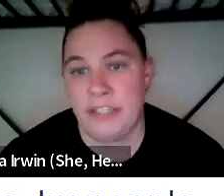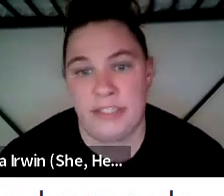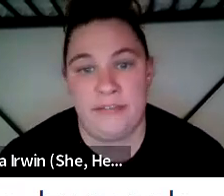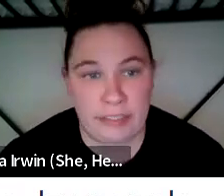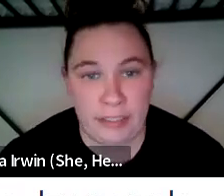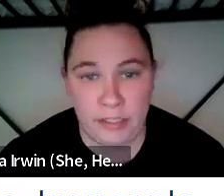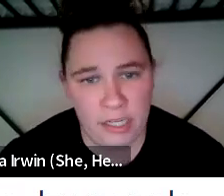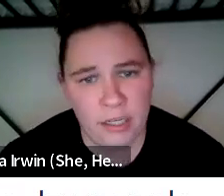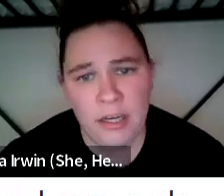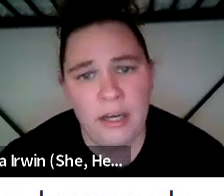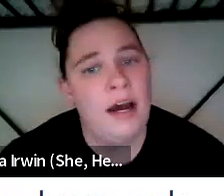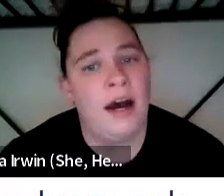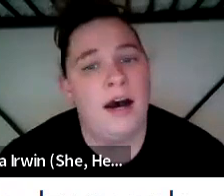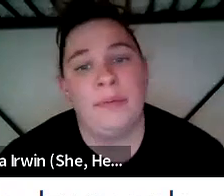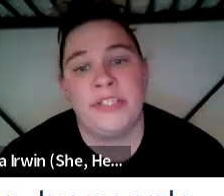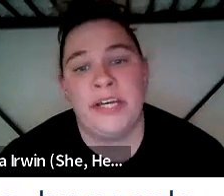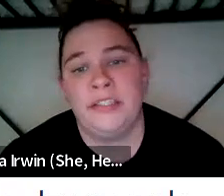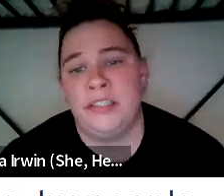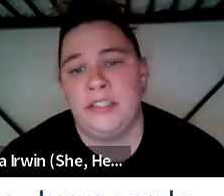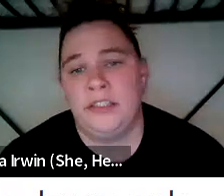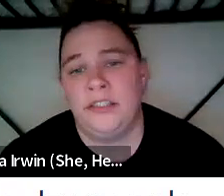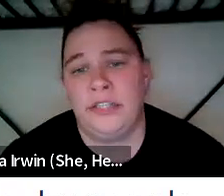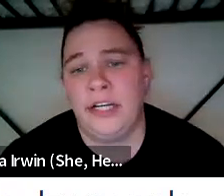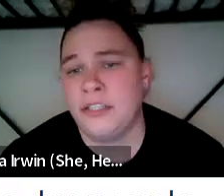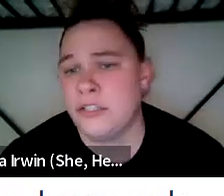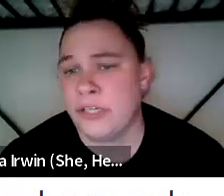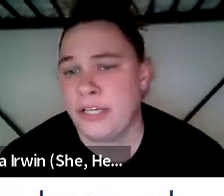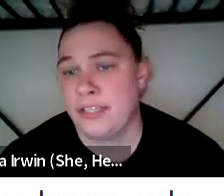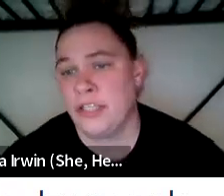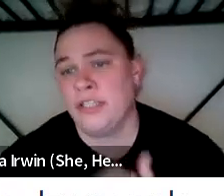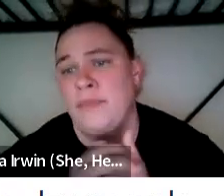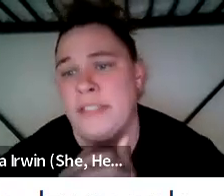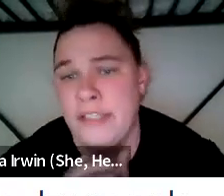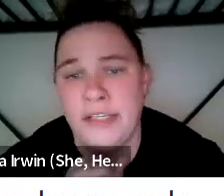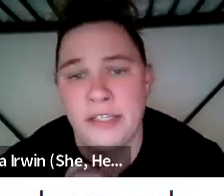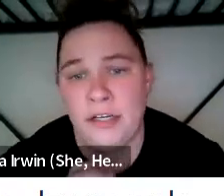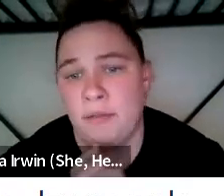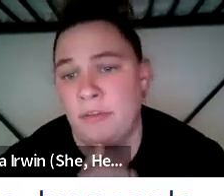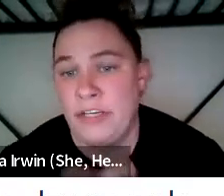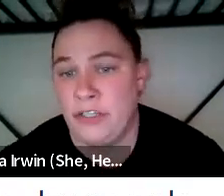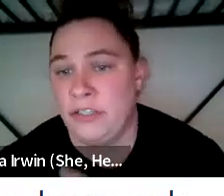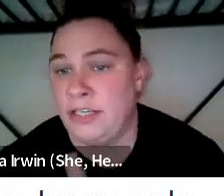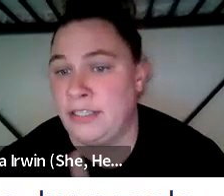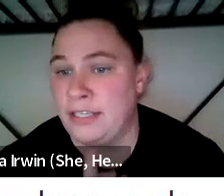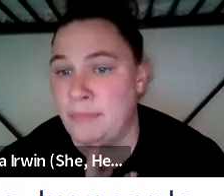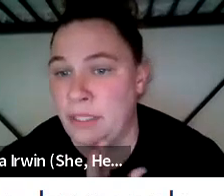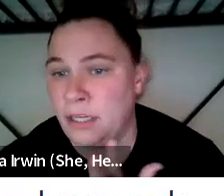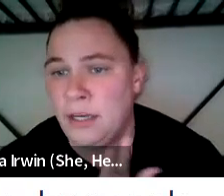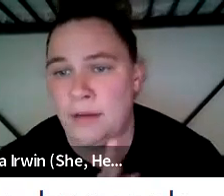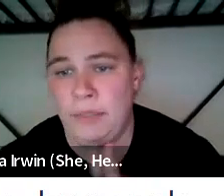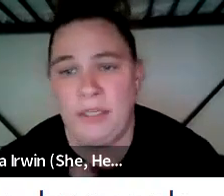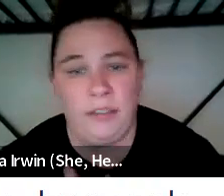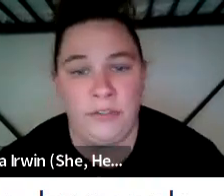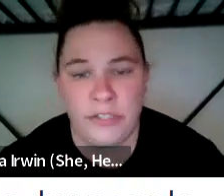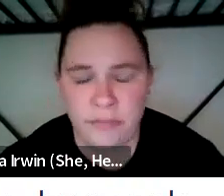demonstrations of assistive technology. We present trainings to organizations, businesses, and other professionals on